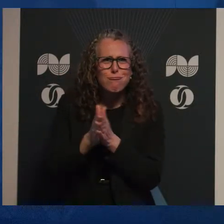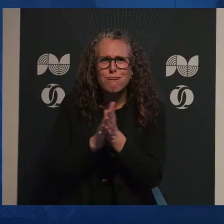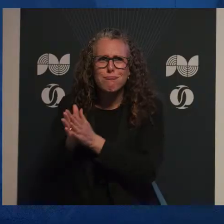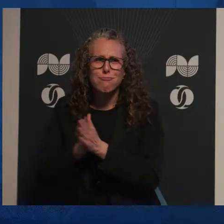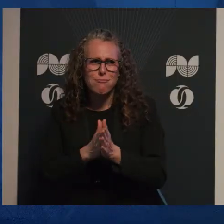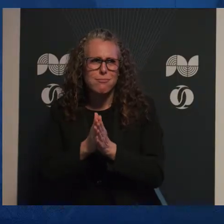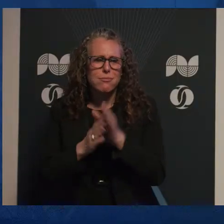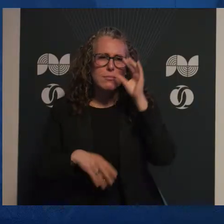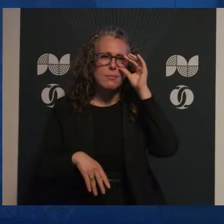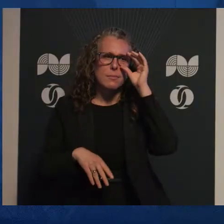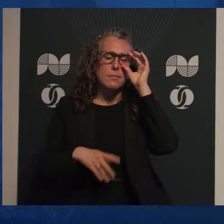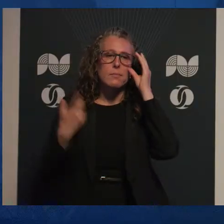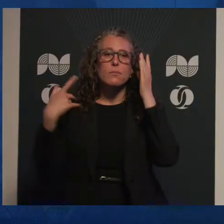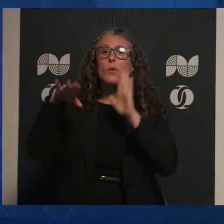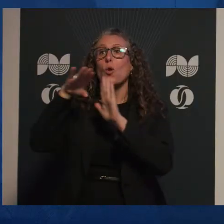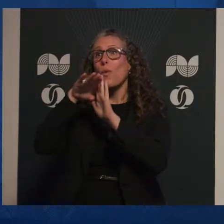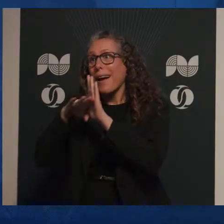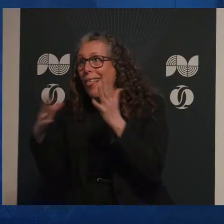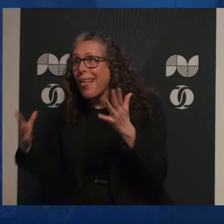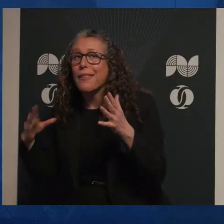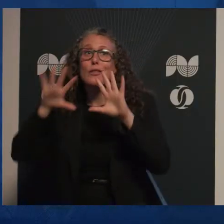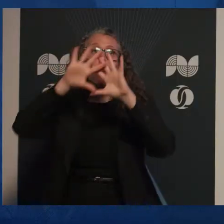lot of regulation, geopolitics,